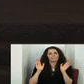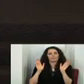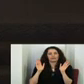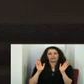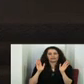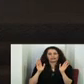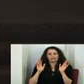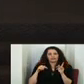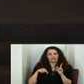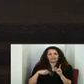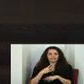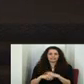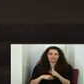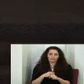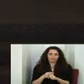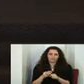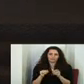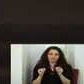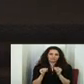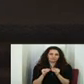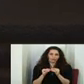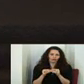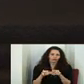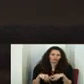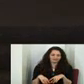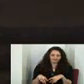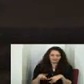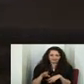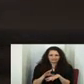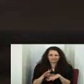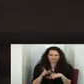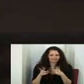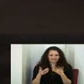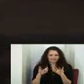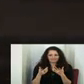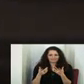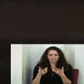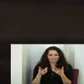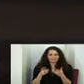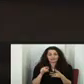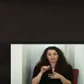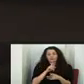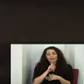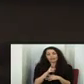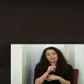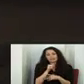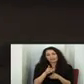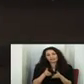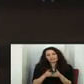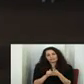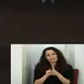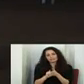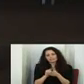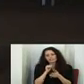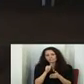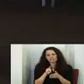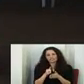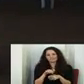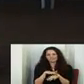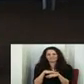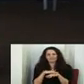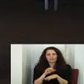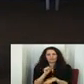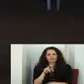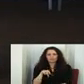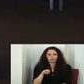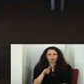chocolate. To talk about the reality that Lent is not just about superficially giving stuff up, although for